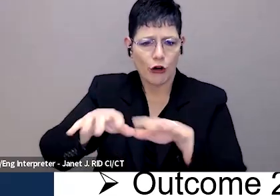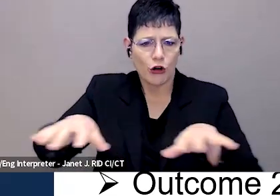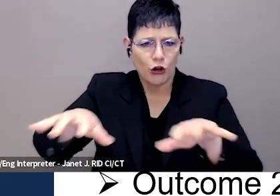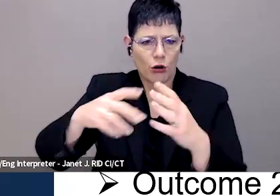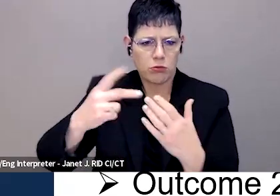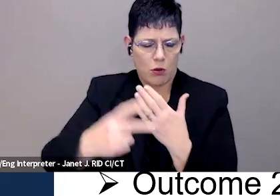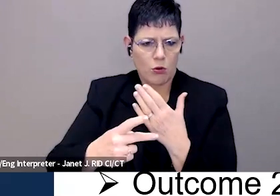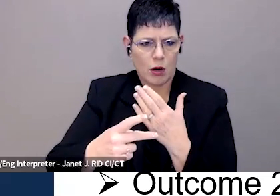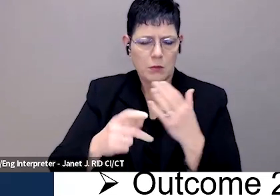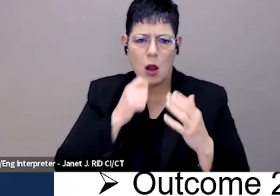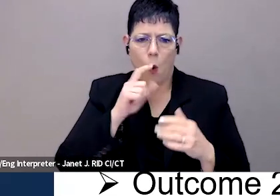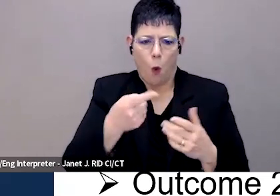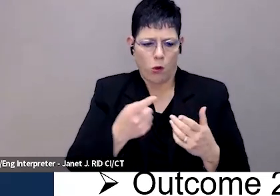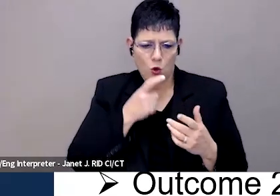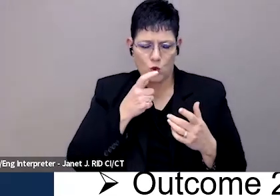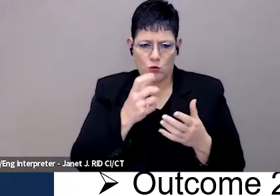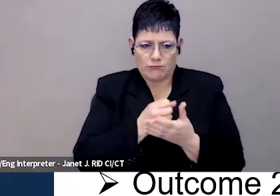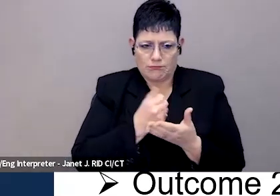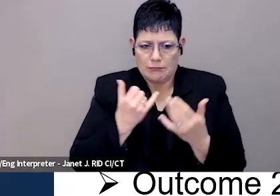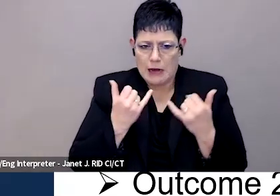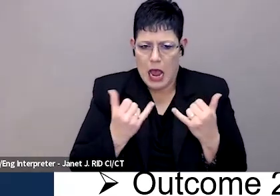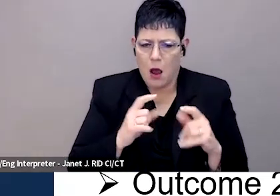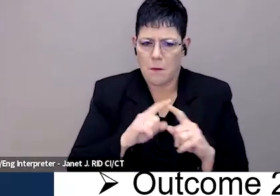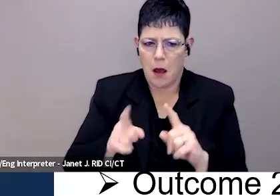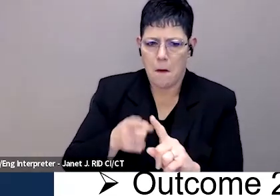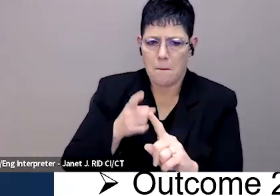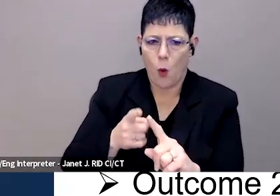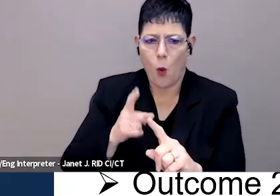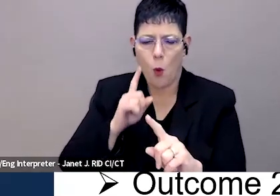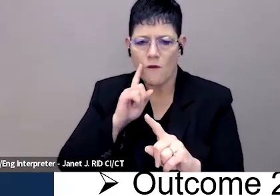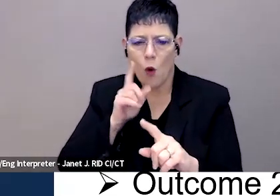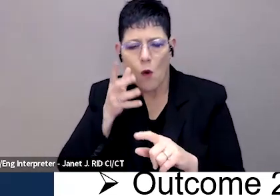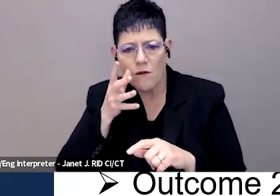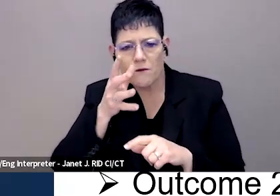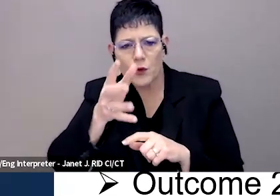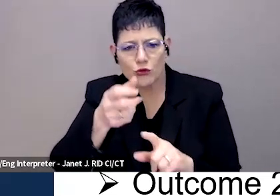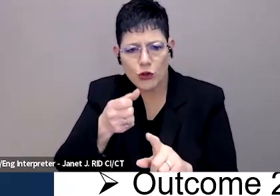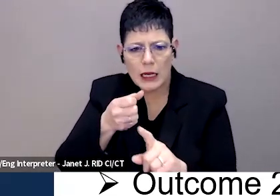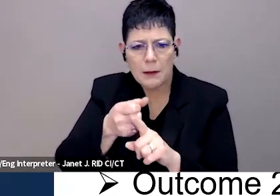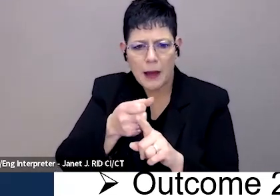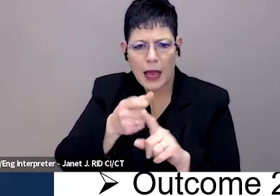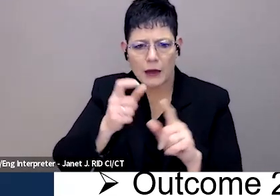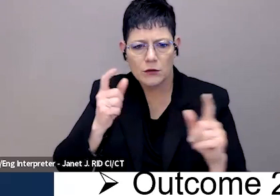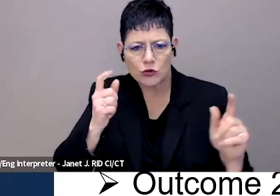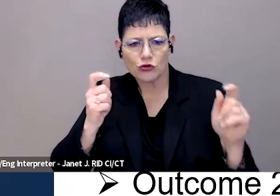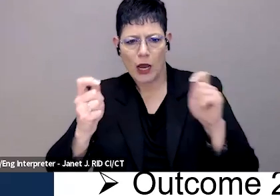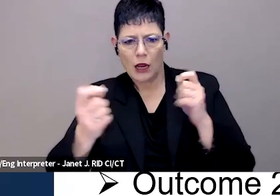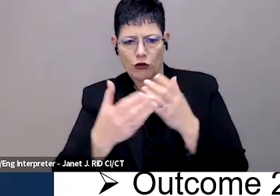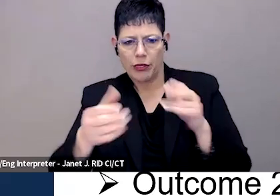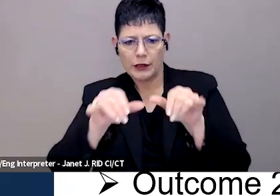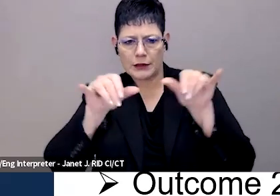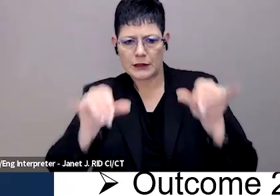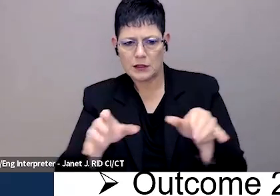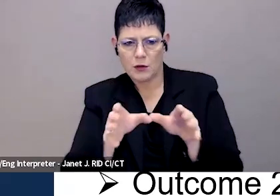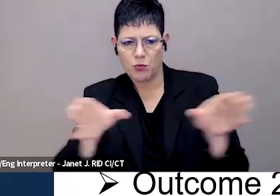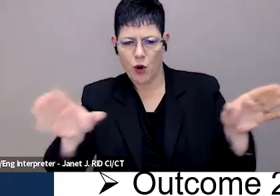receiving care in Medicare now and their family caregivers, but also for its potential impact to drive change beyond, for people more broadly